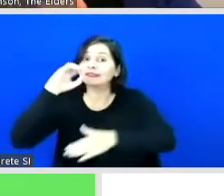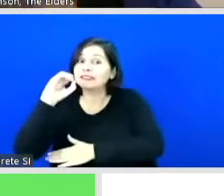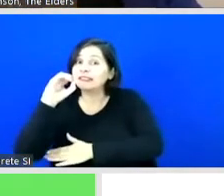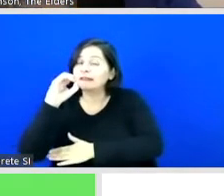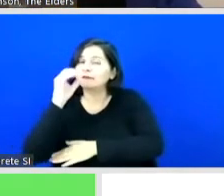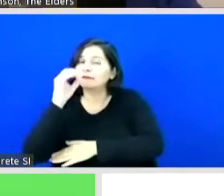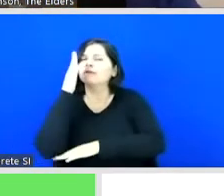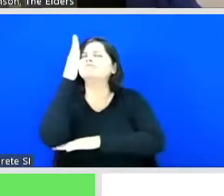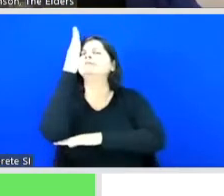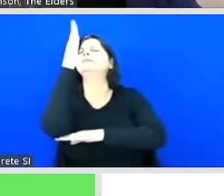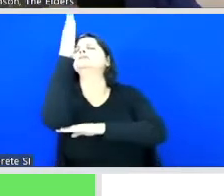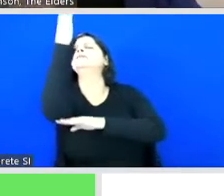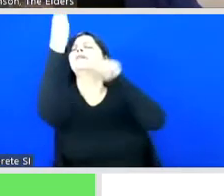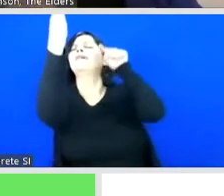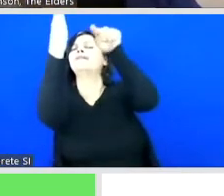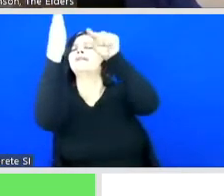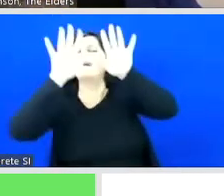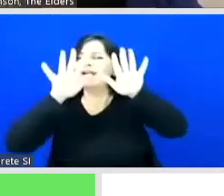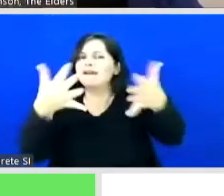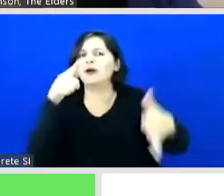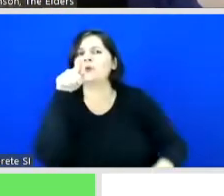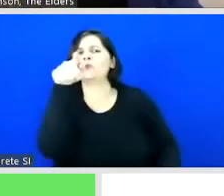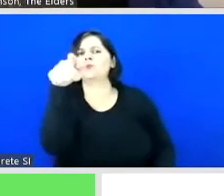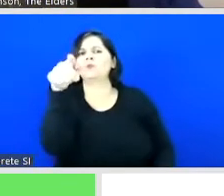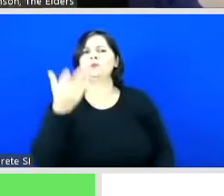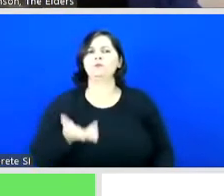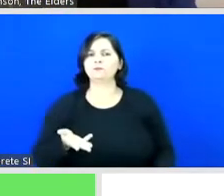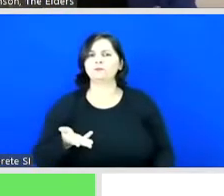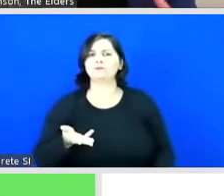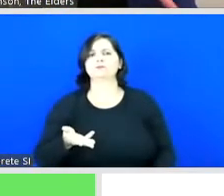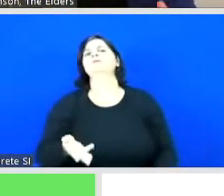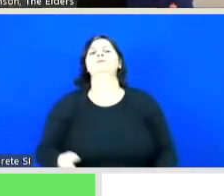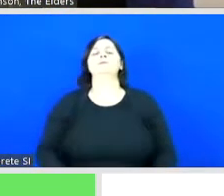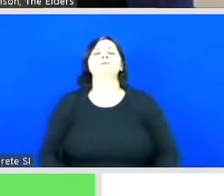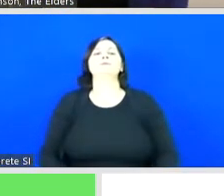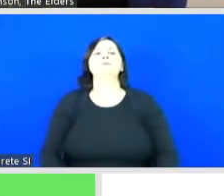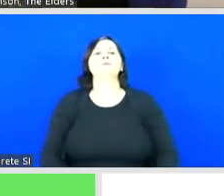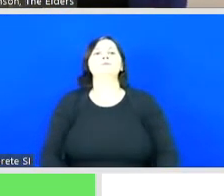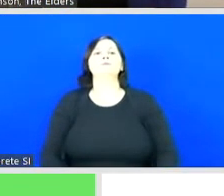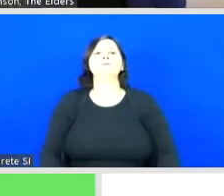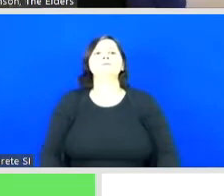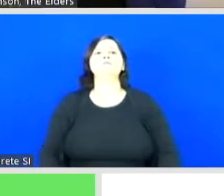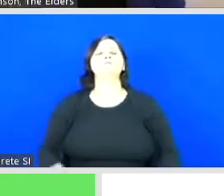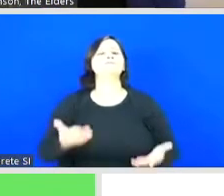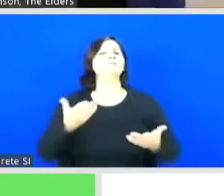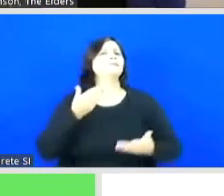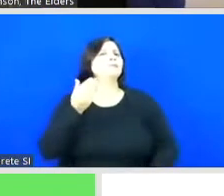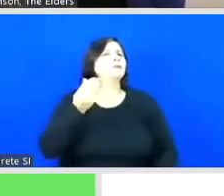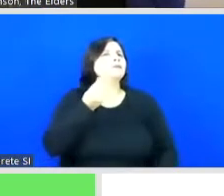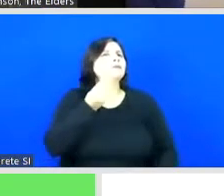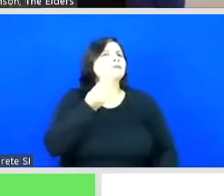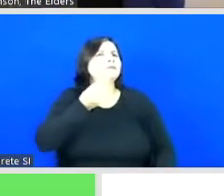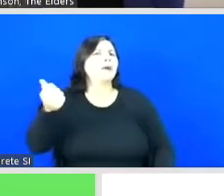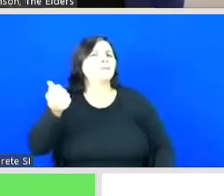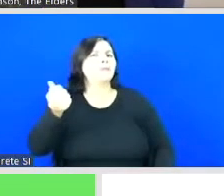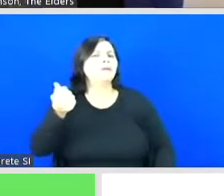be fully aligned with that commitment long-term. The five-year plan is more about using